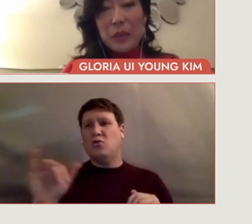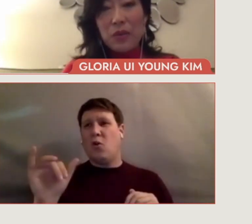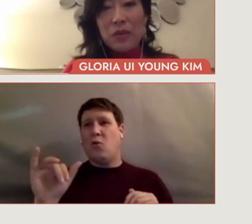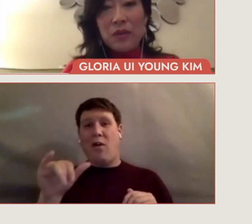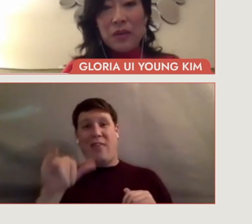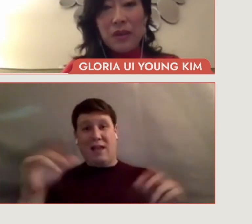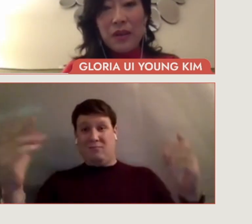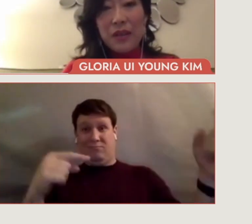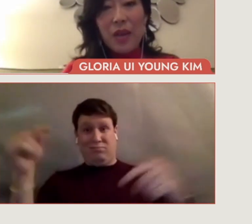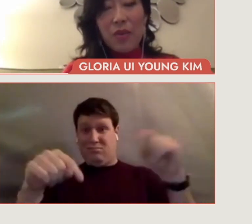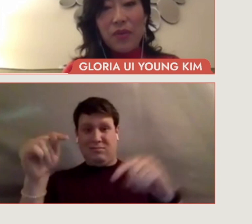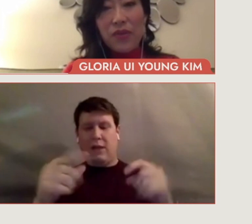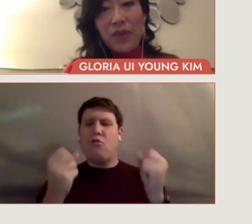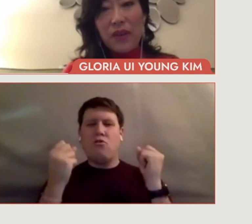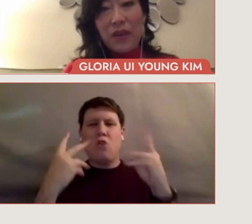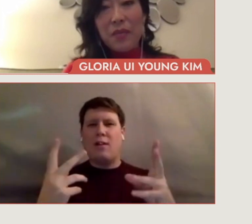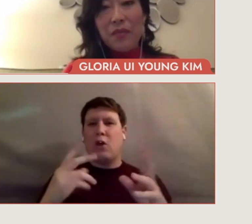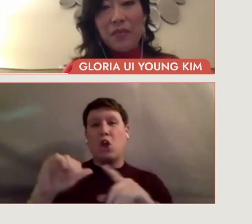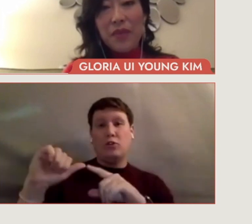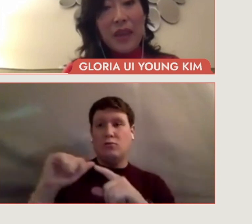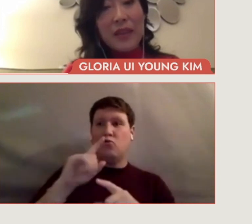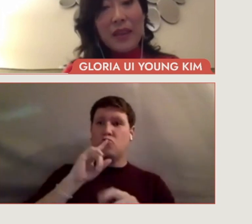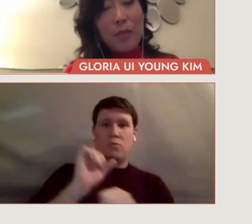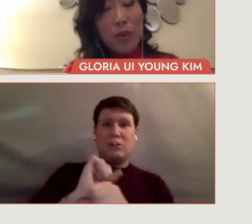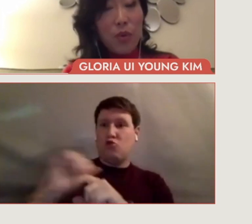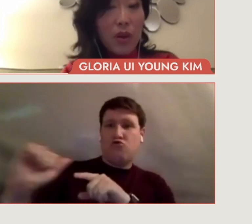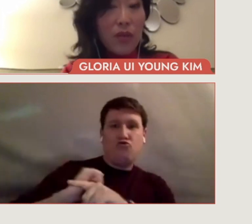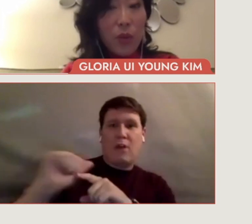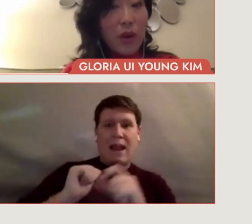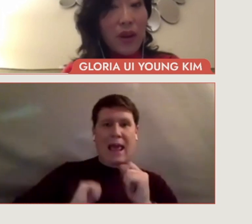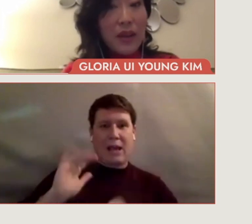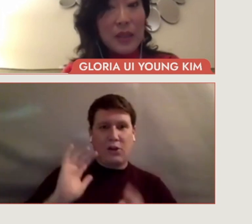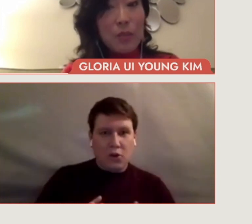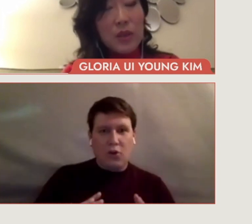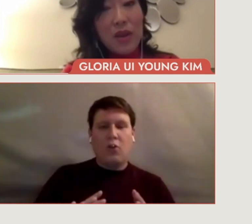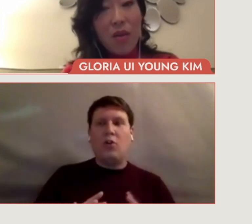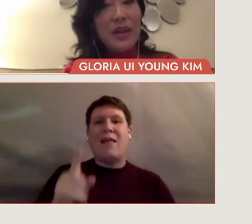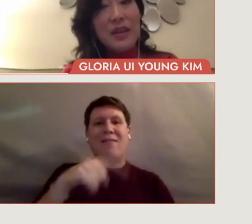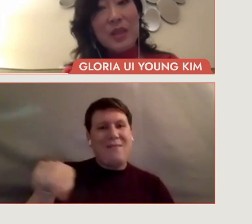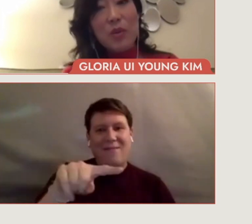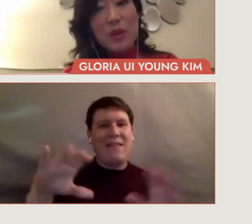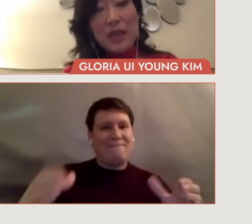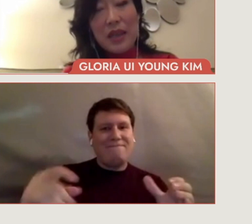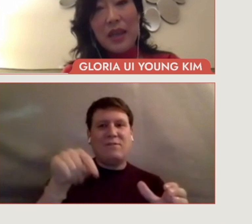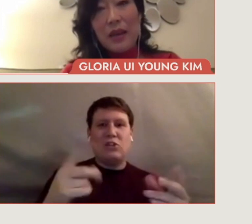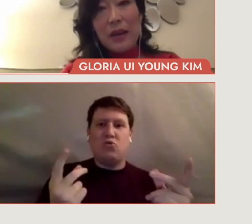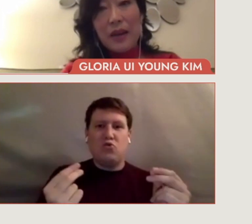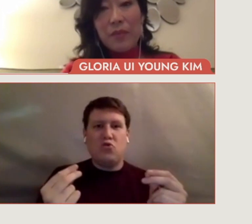is a certain type of thing that they book work for, and it's mostly comedy, and it's